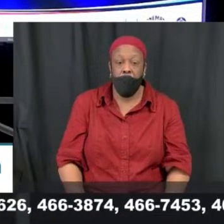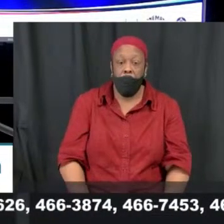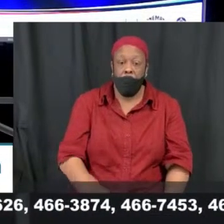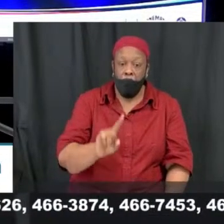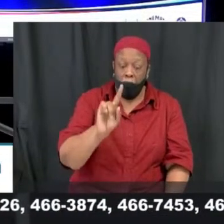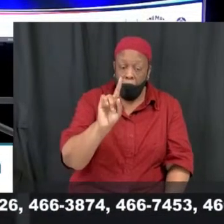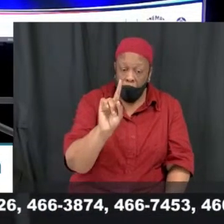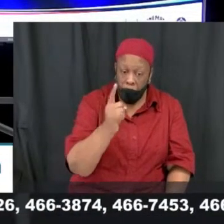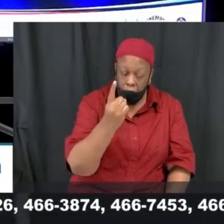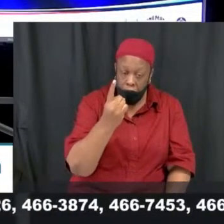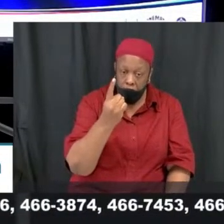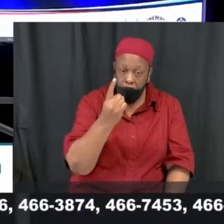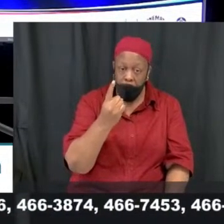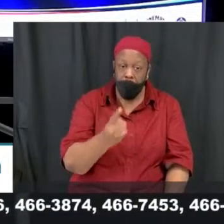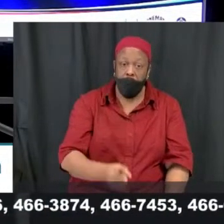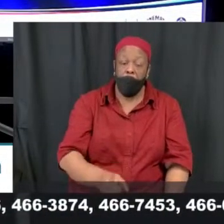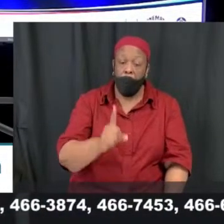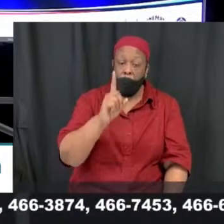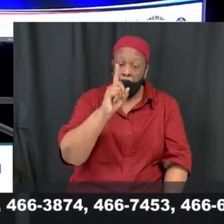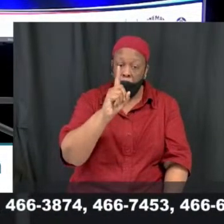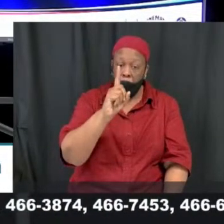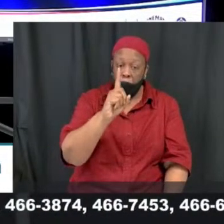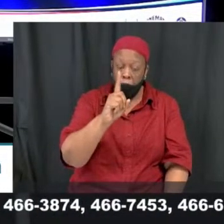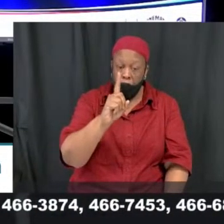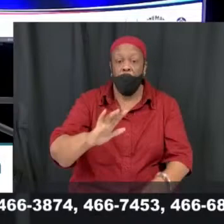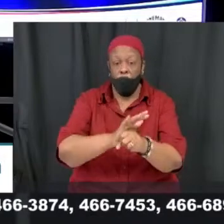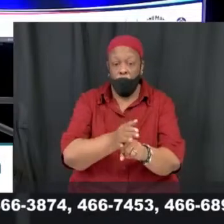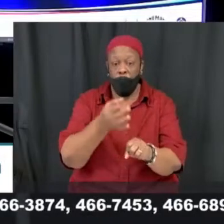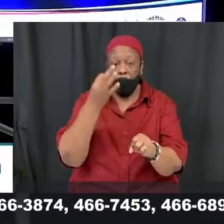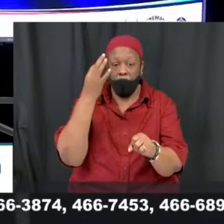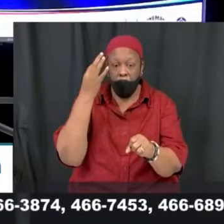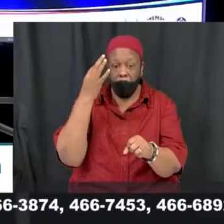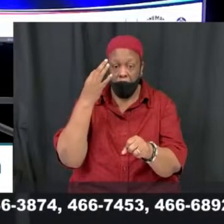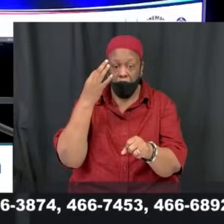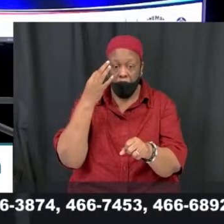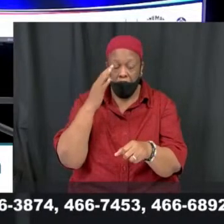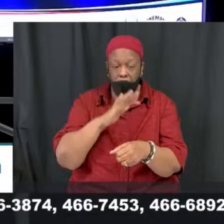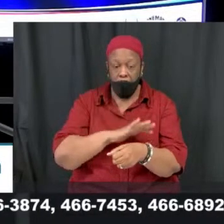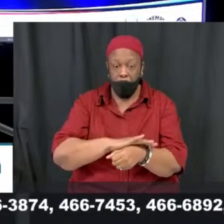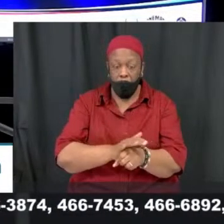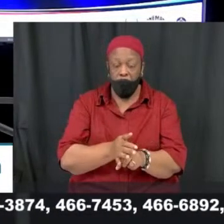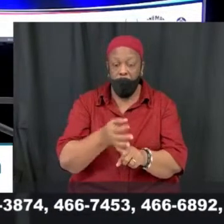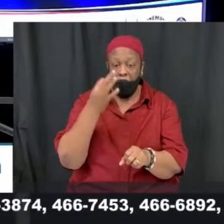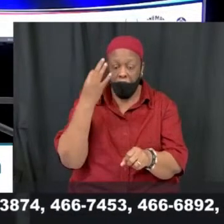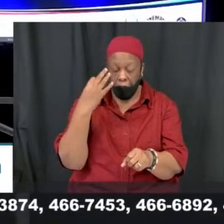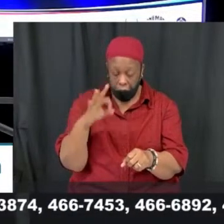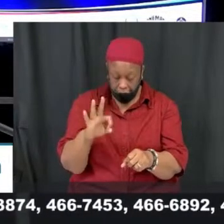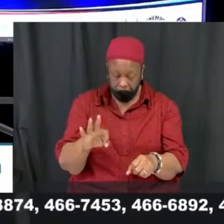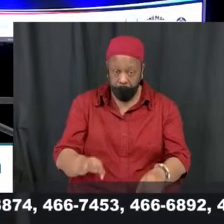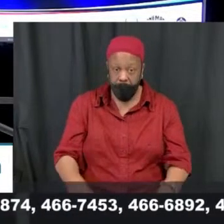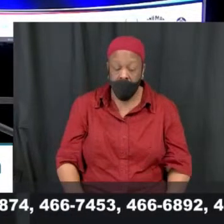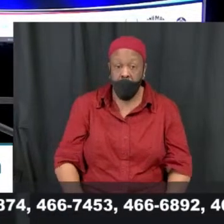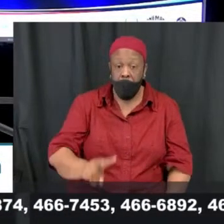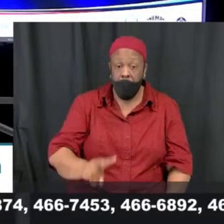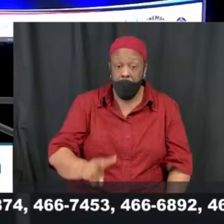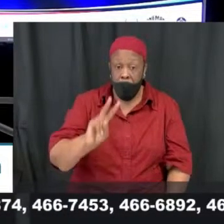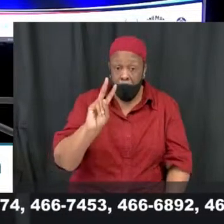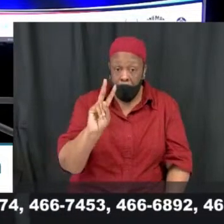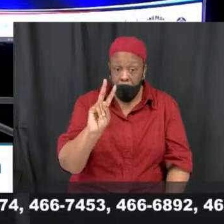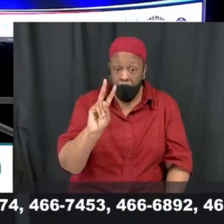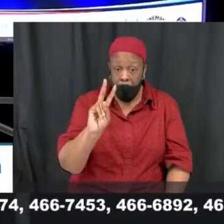Facing the upsurge in COVID-19 cases, as previously by the CMO and other presenters.